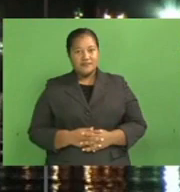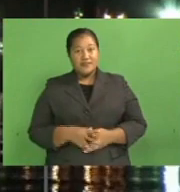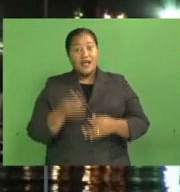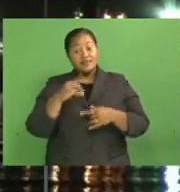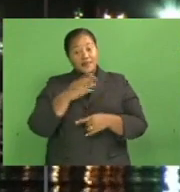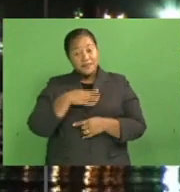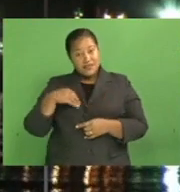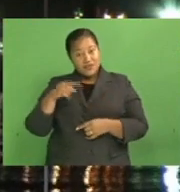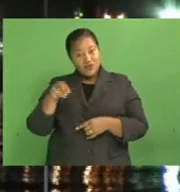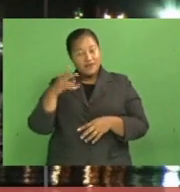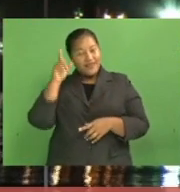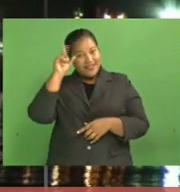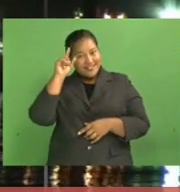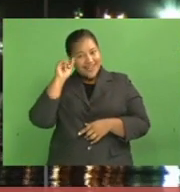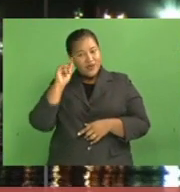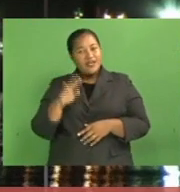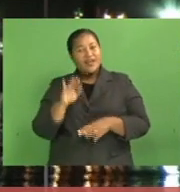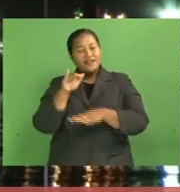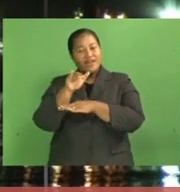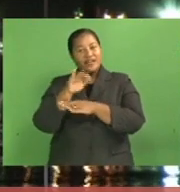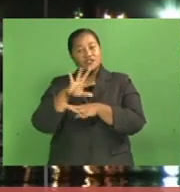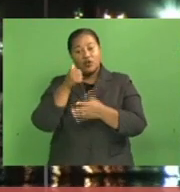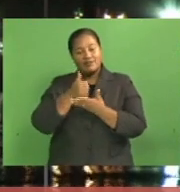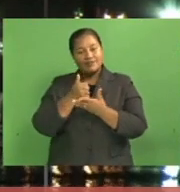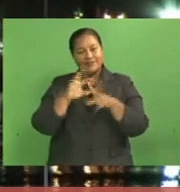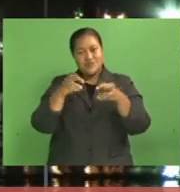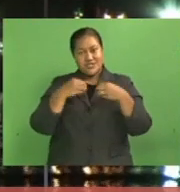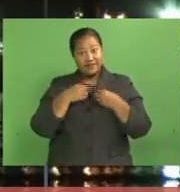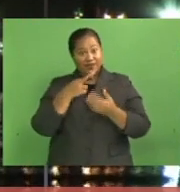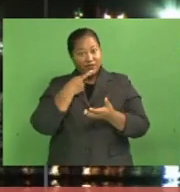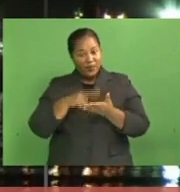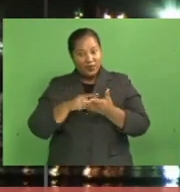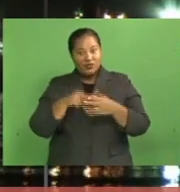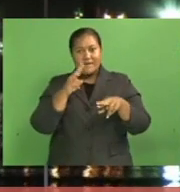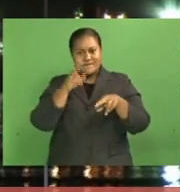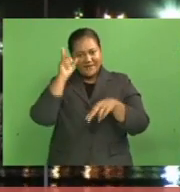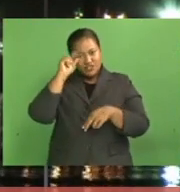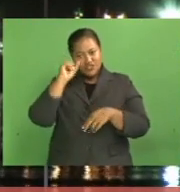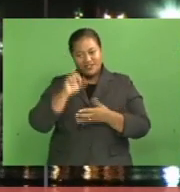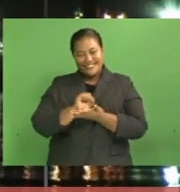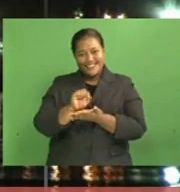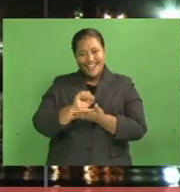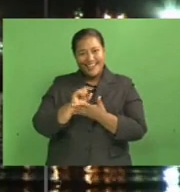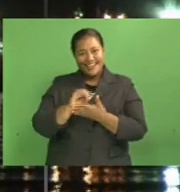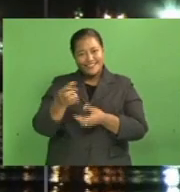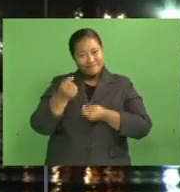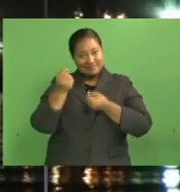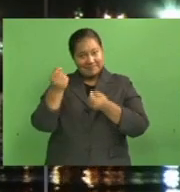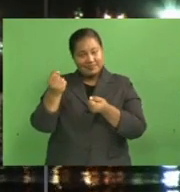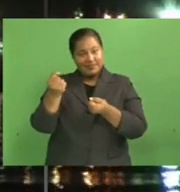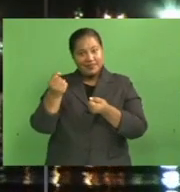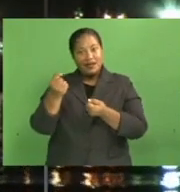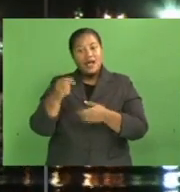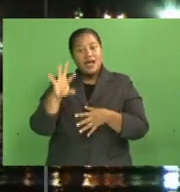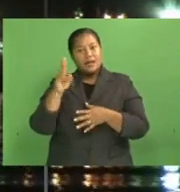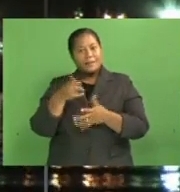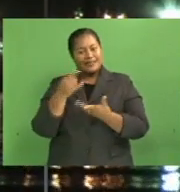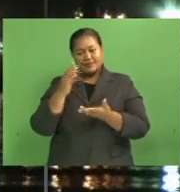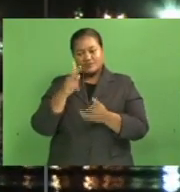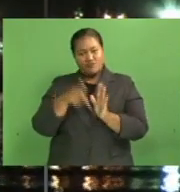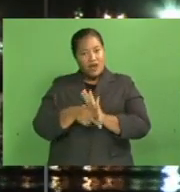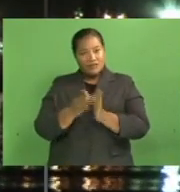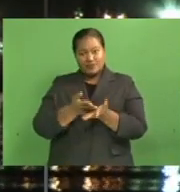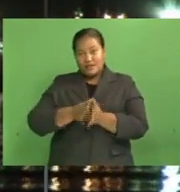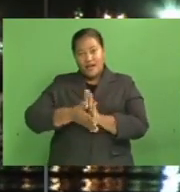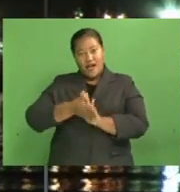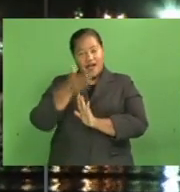The Ministry of Itaukei Affairs confirms receiving reports of Fijians selling tambua or whale's teeth at an unregulated price.